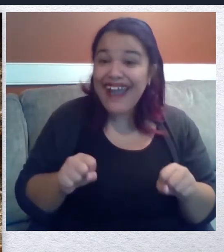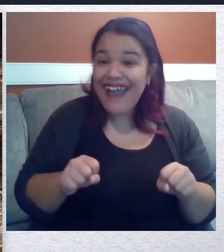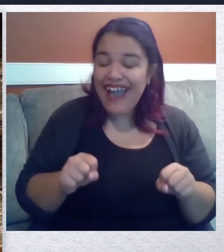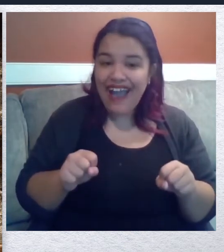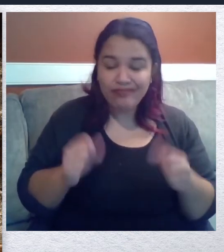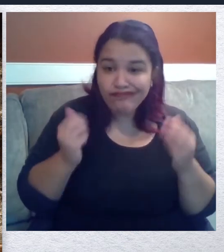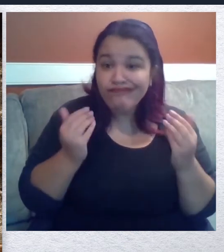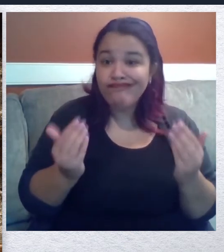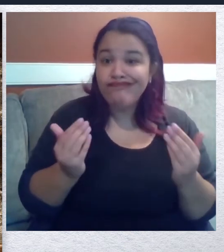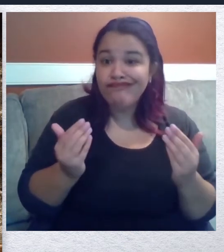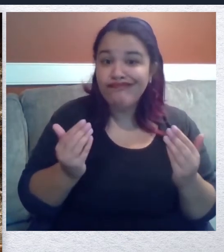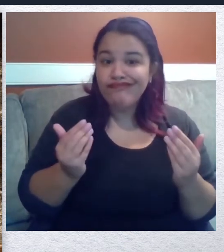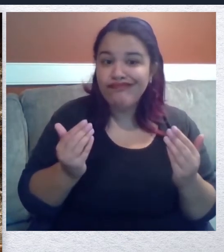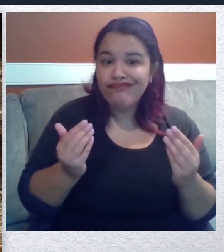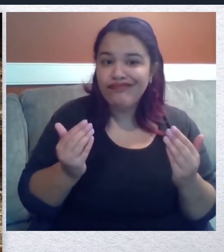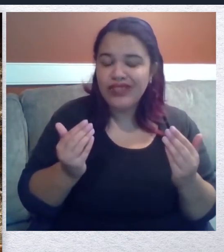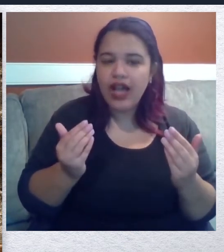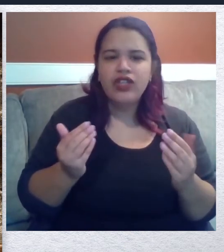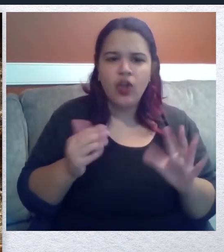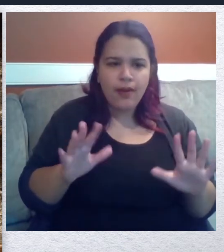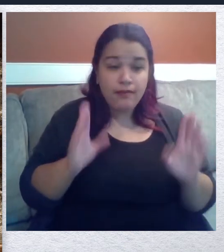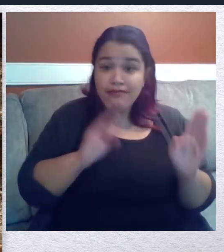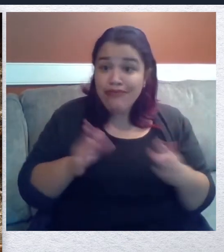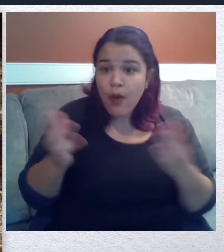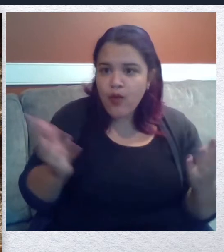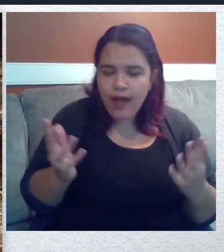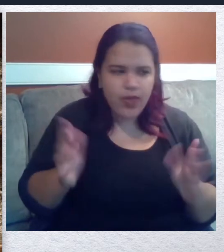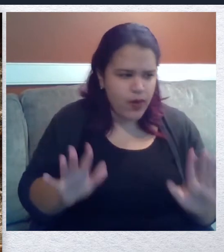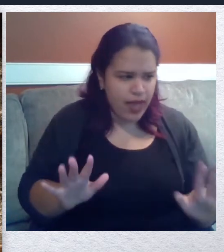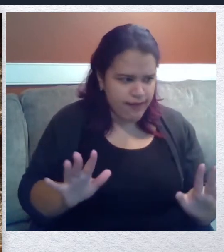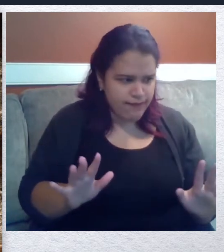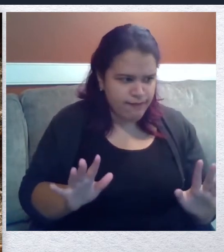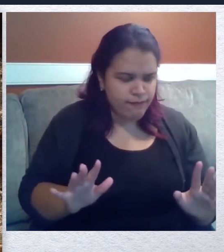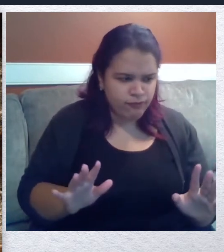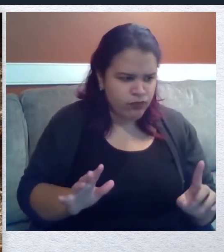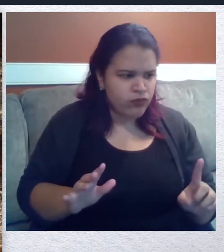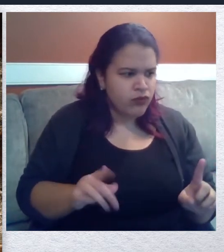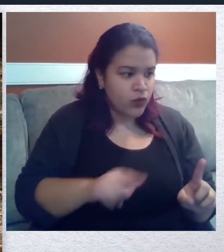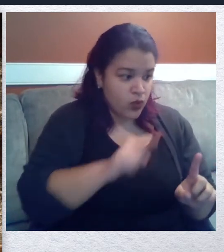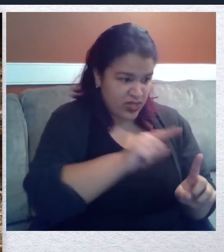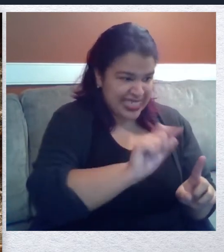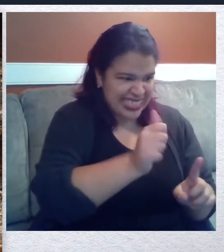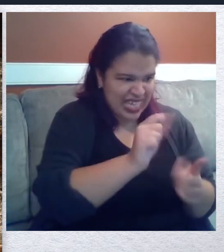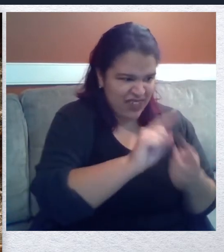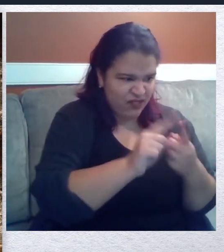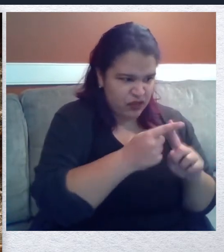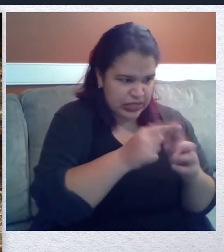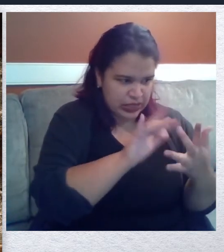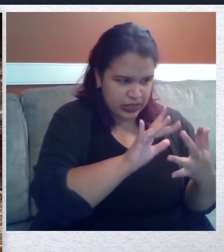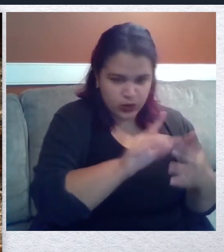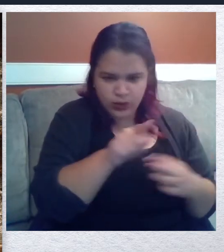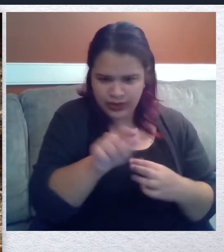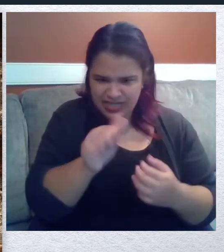to connect with 10 students in their social circles within the next 2 days to